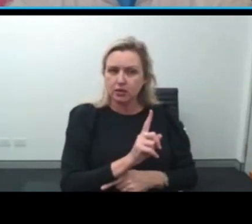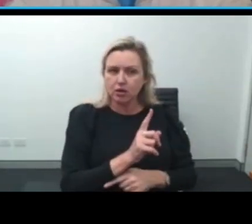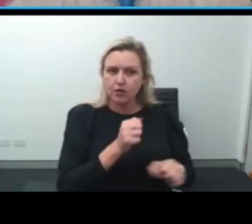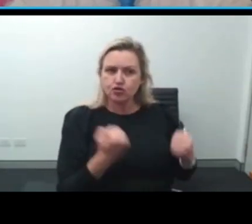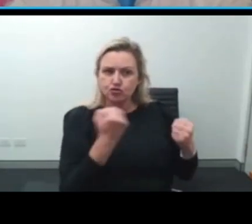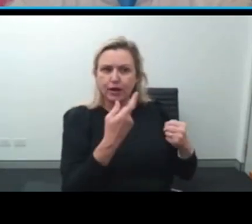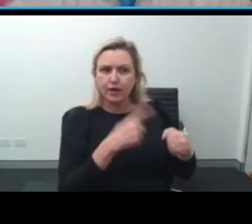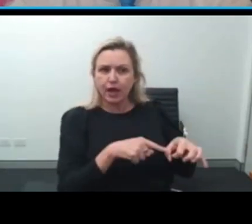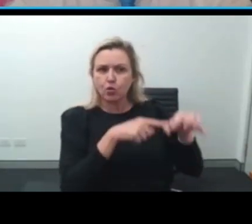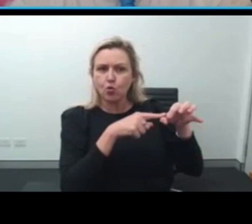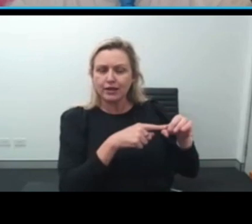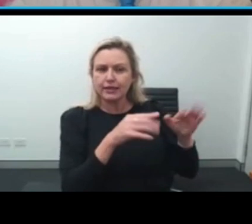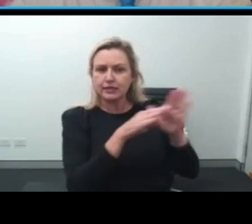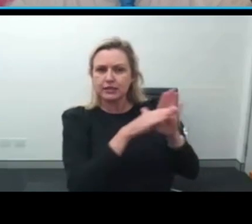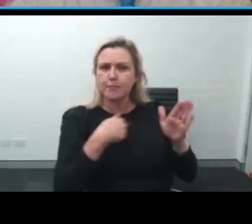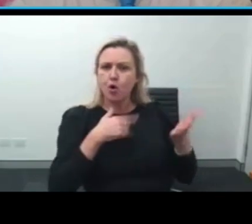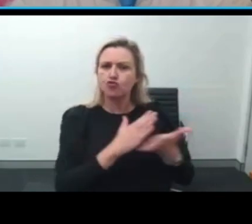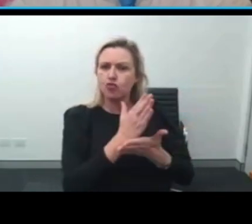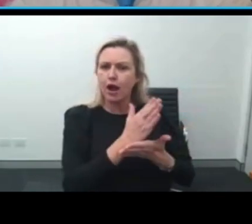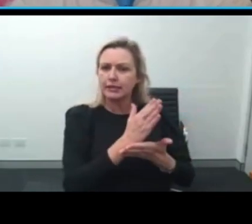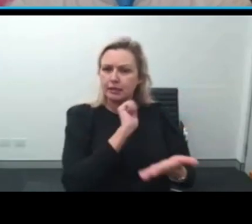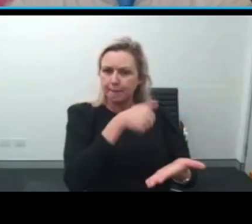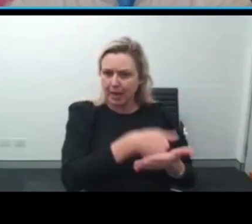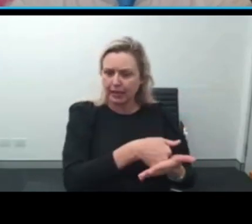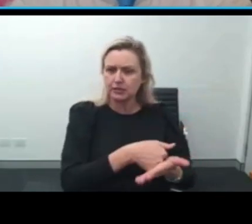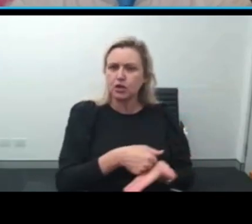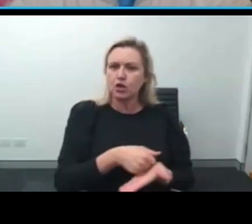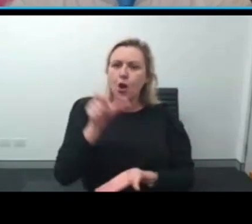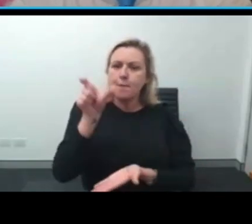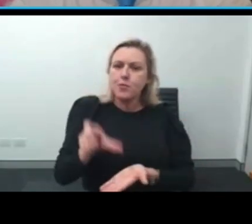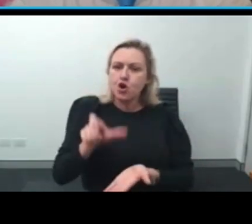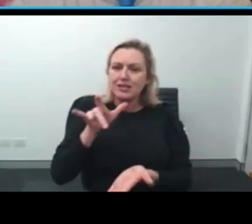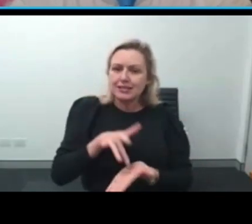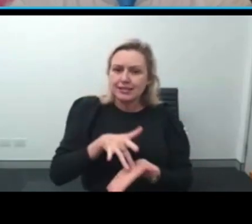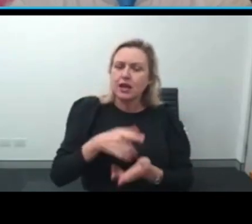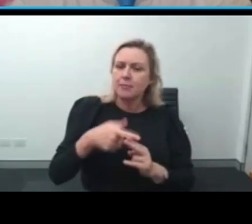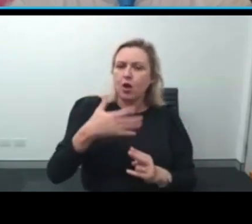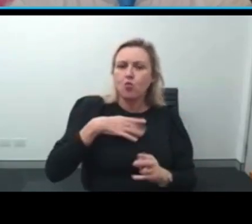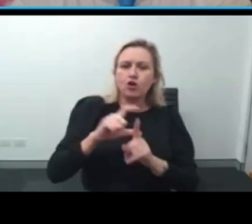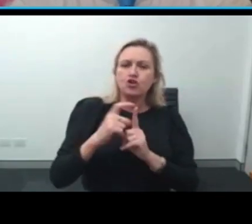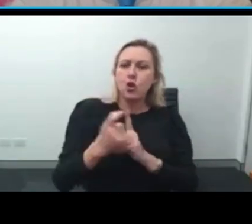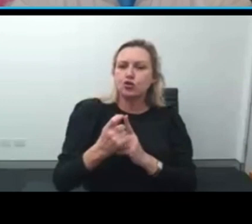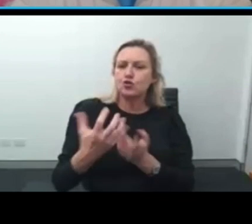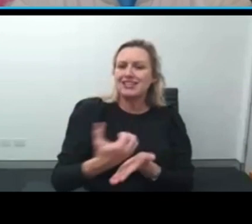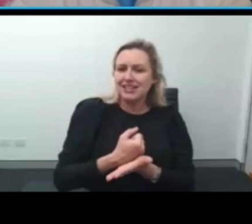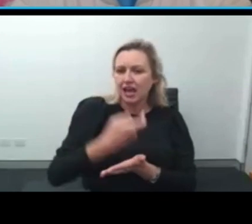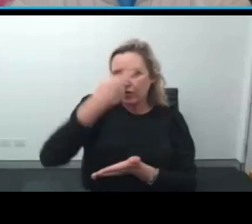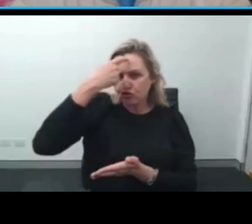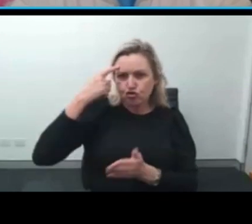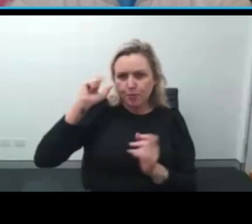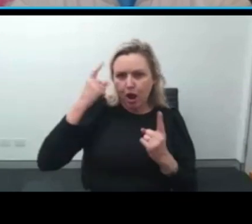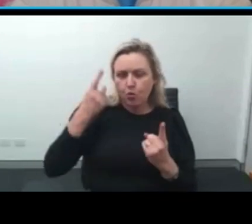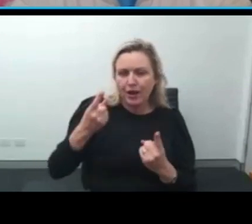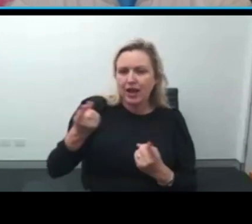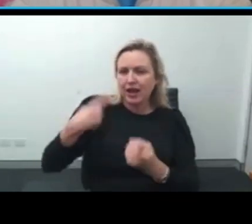standards were rights-based, person-centred, and recognised the importance of culturally safe, trauma-aware and healing-informed